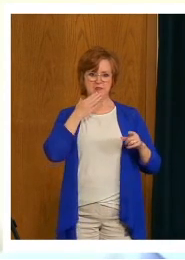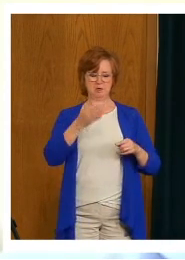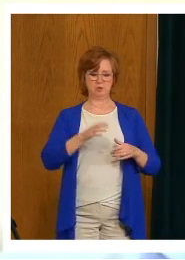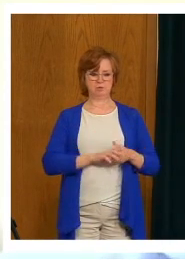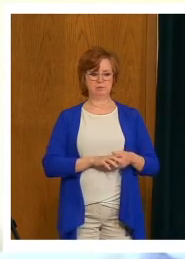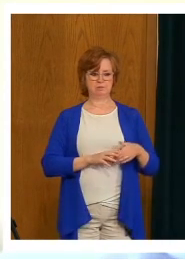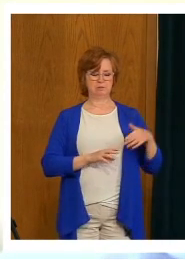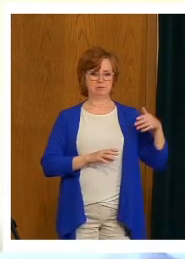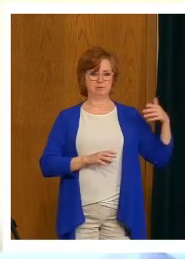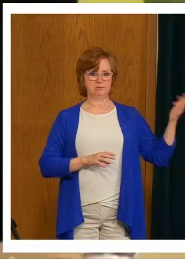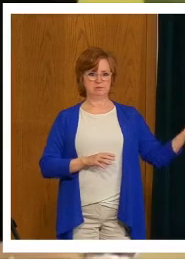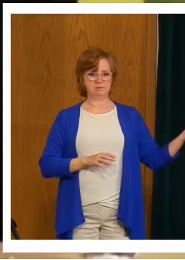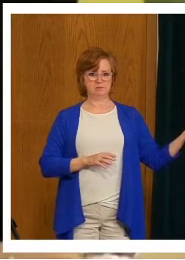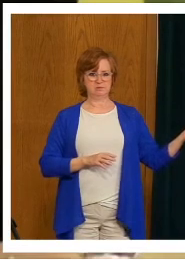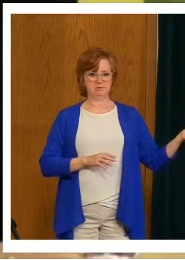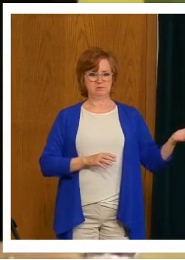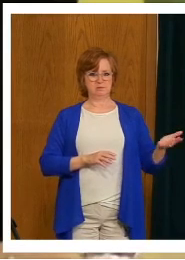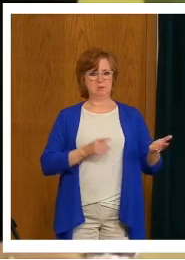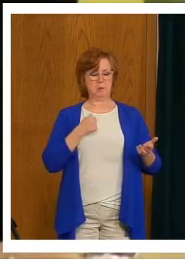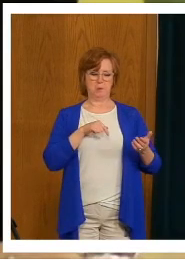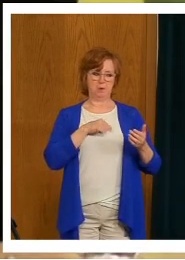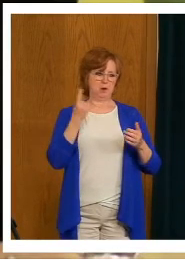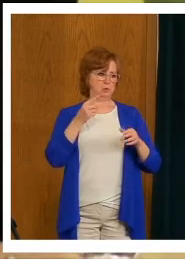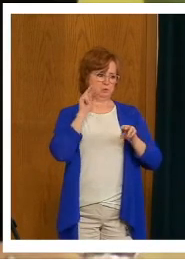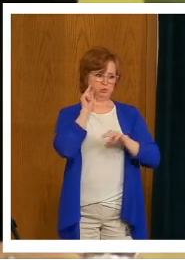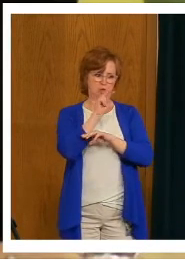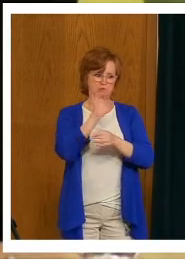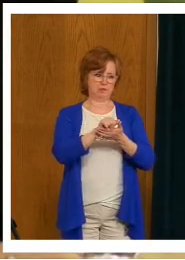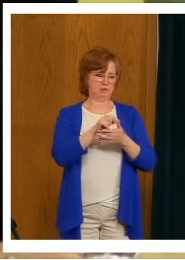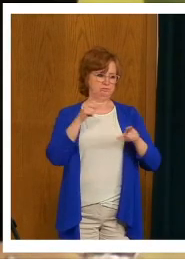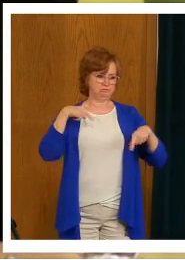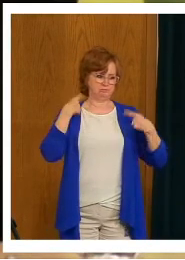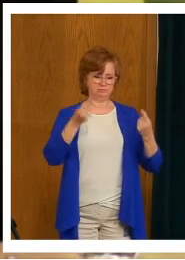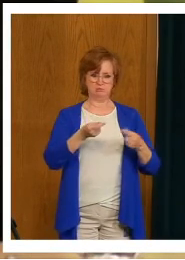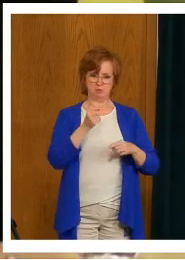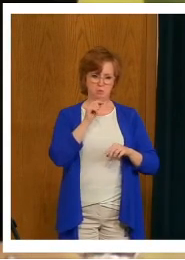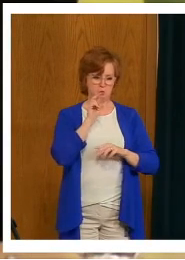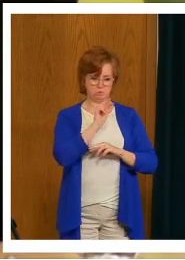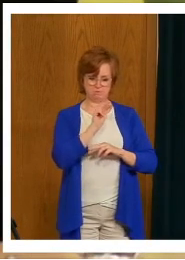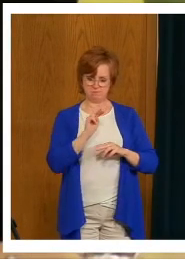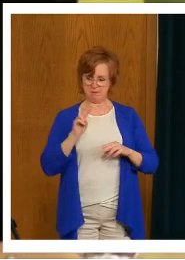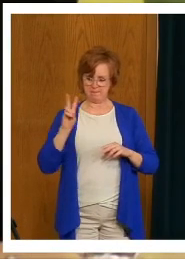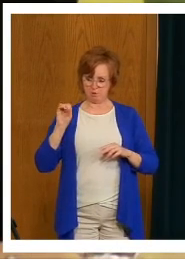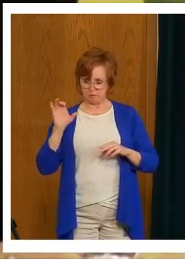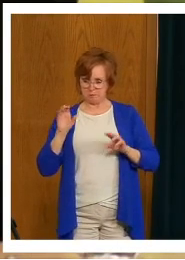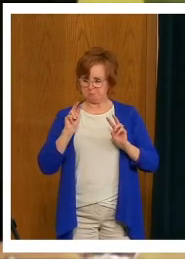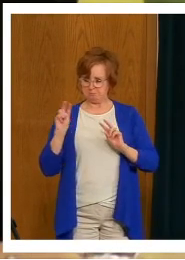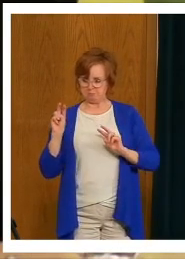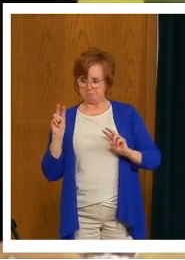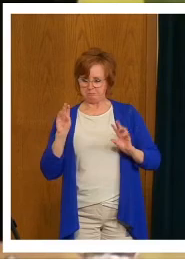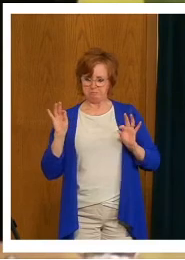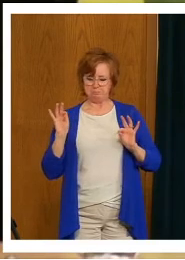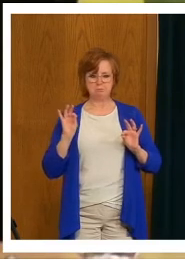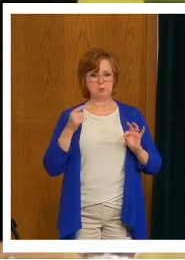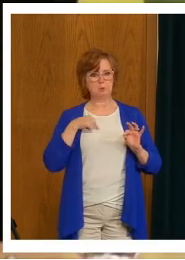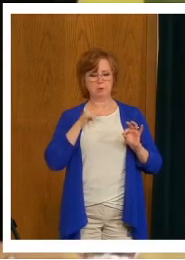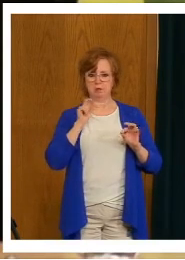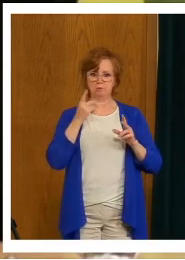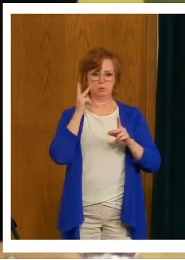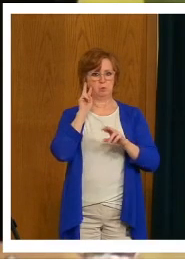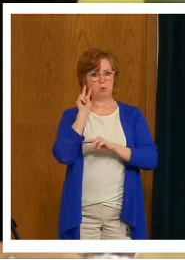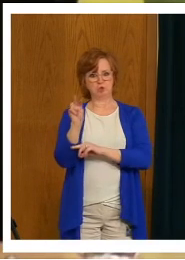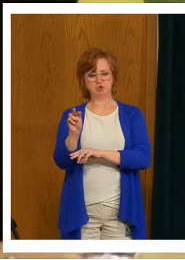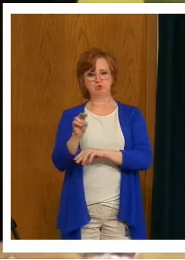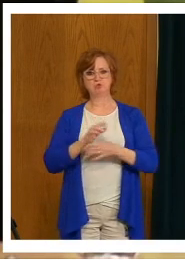you. And those are things we're watching very closely with respect to, new variants, things of that nature. But,